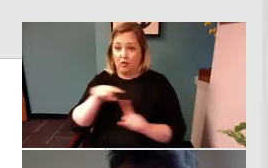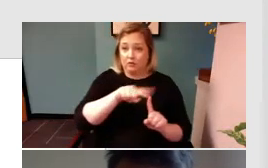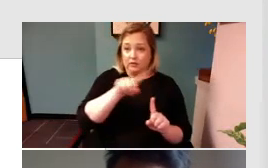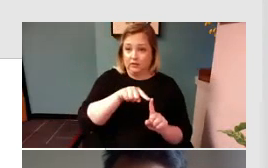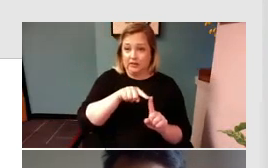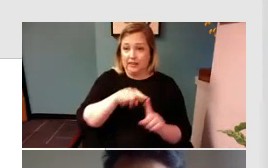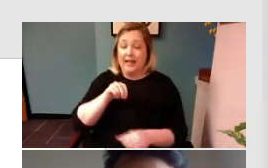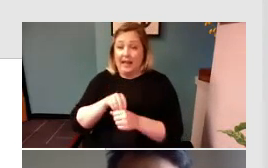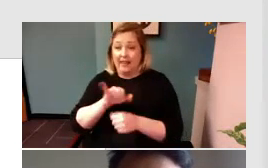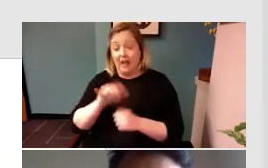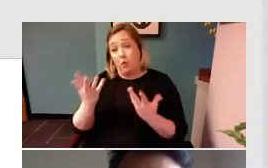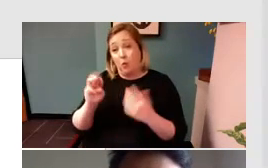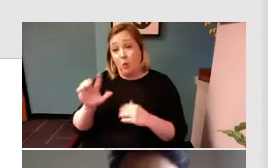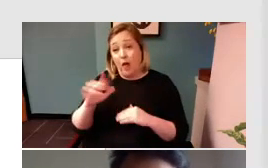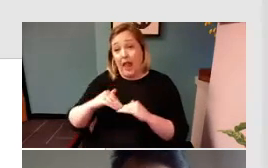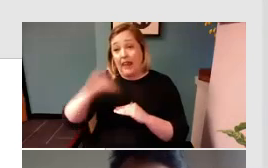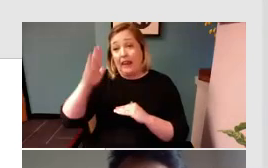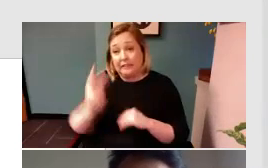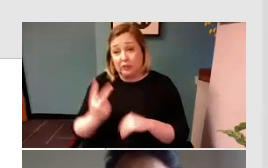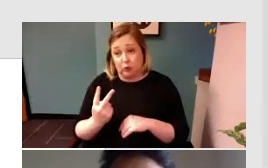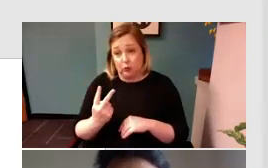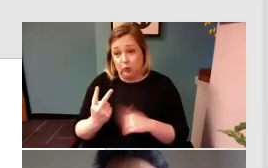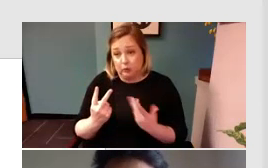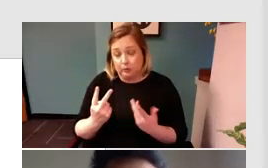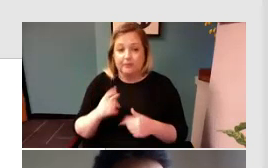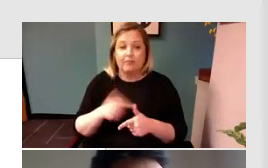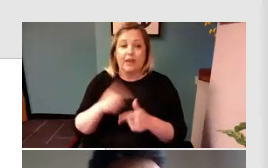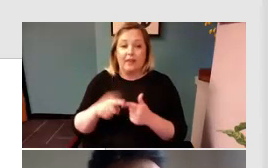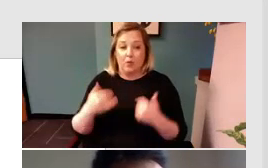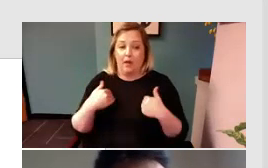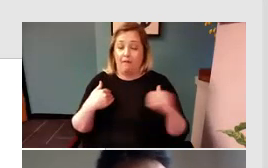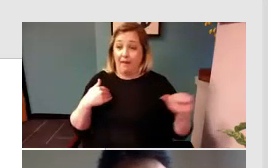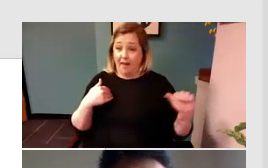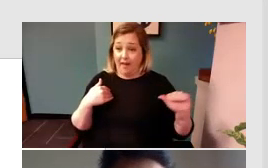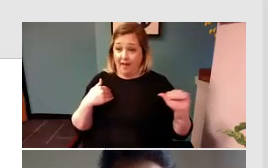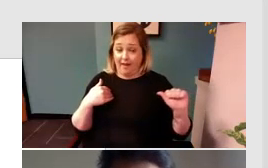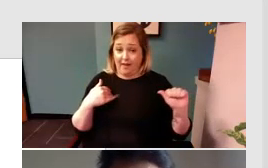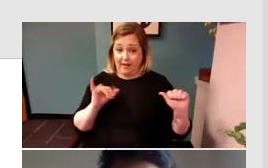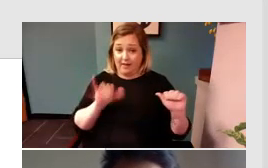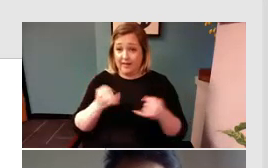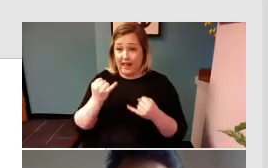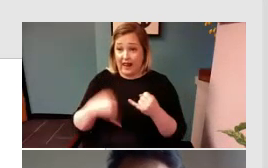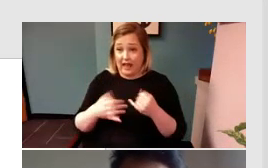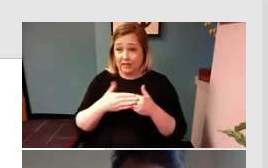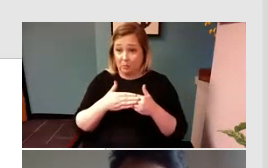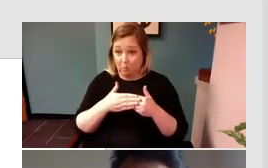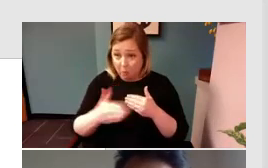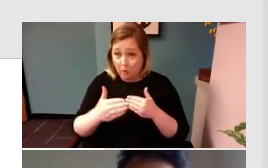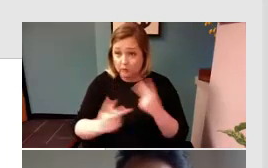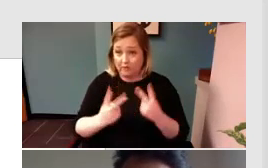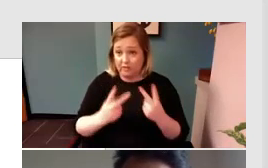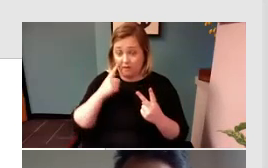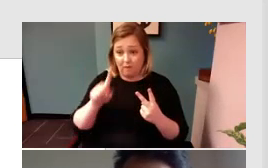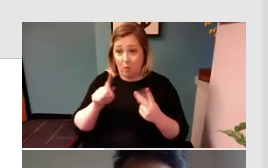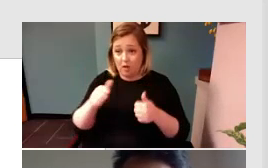graph, at least two cycles. Then we have A, that is the last post visit number for this subgraph, and that